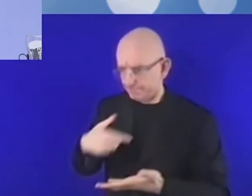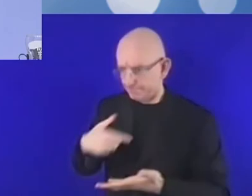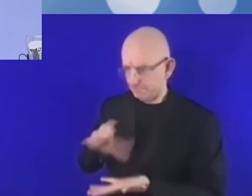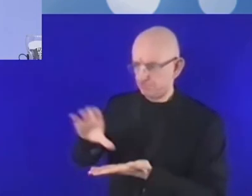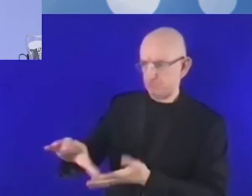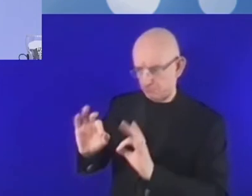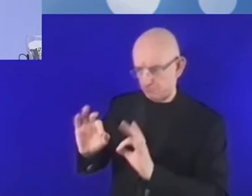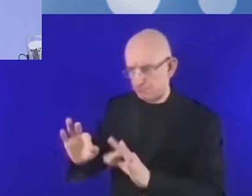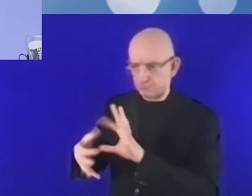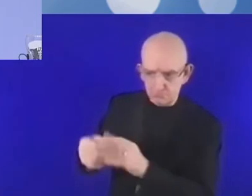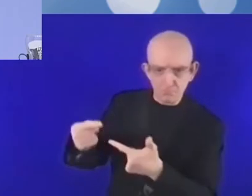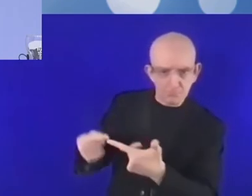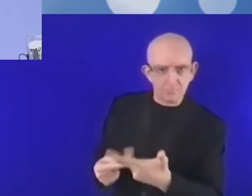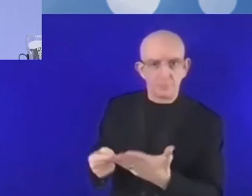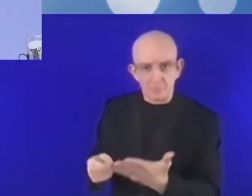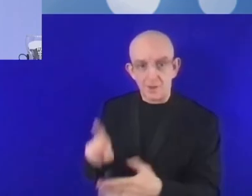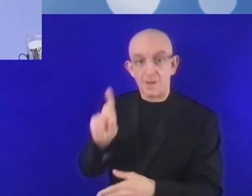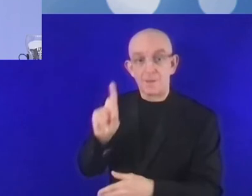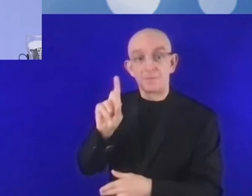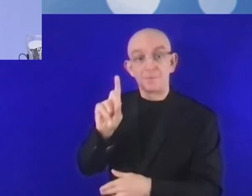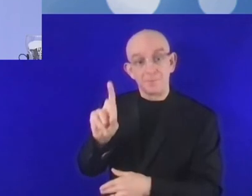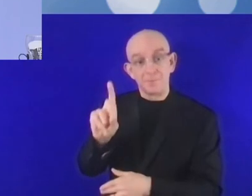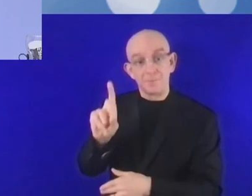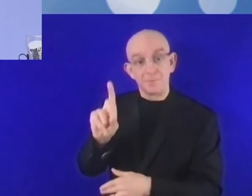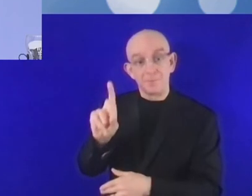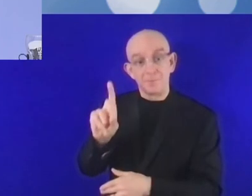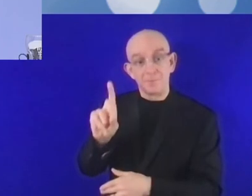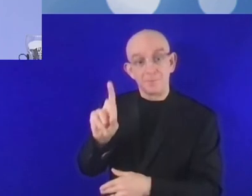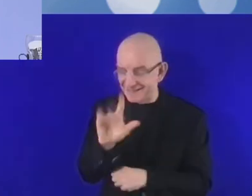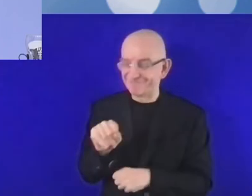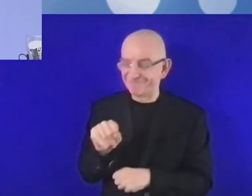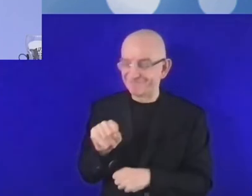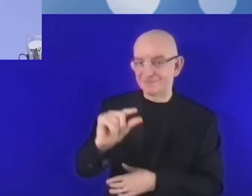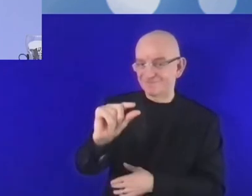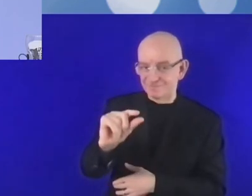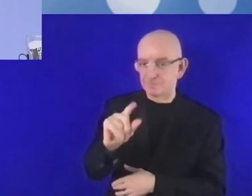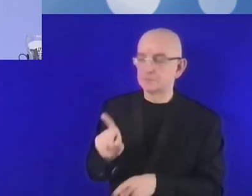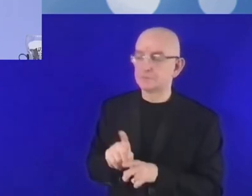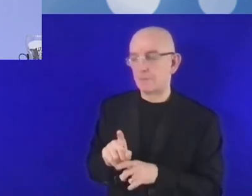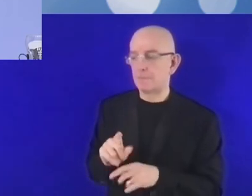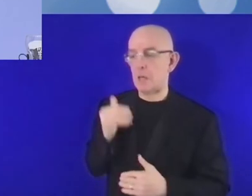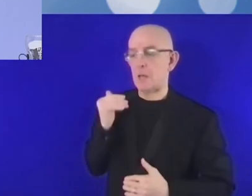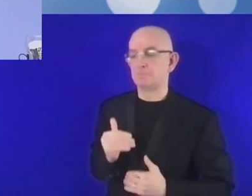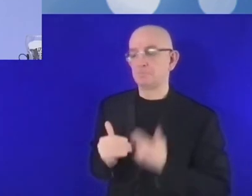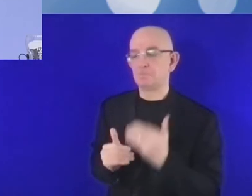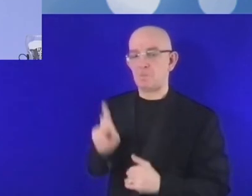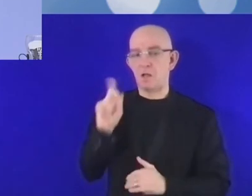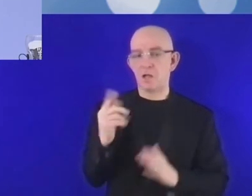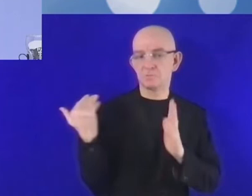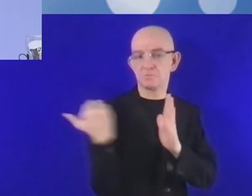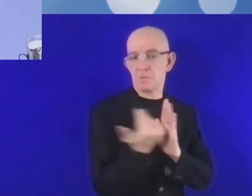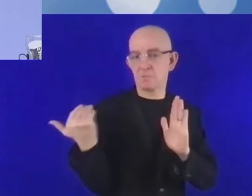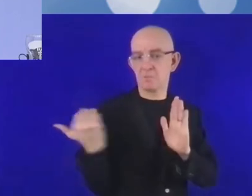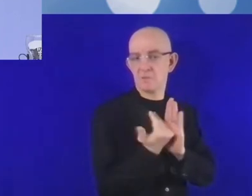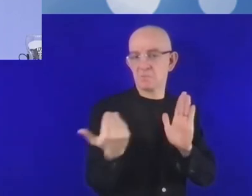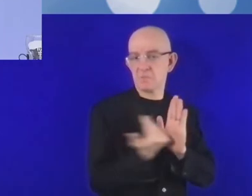orthodox too much orthodoxy in in this kind of operations and i can tell it because i was with the european commission for a long time